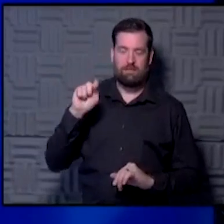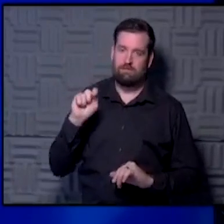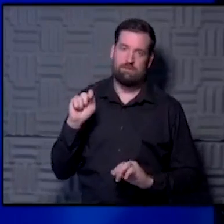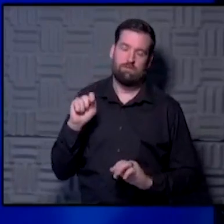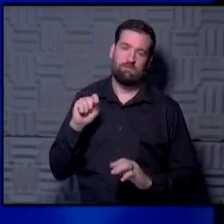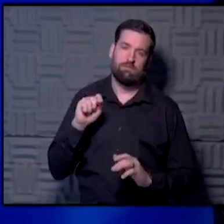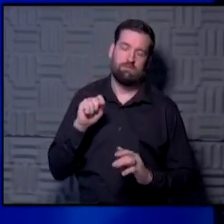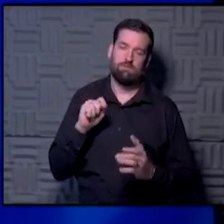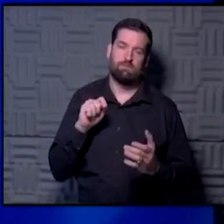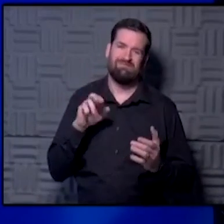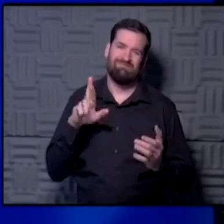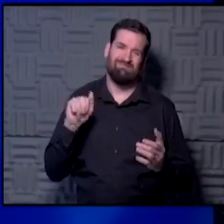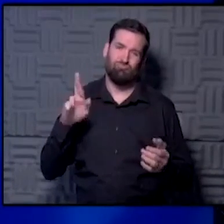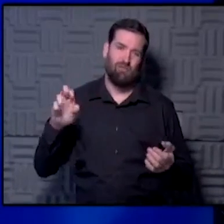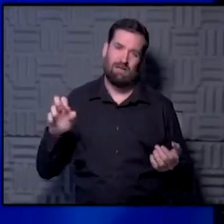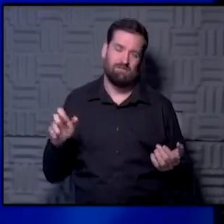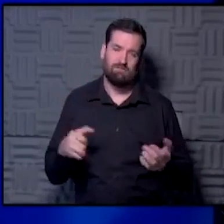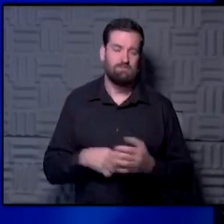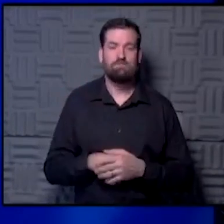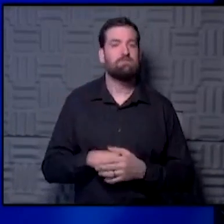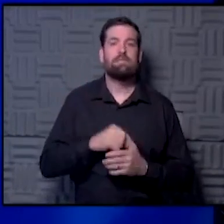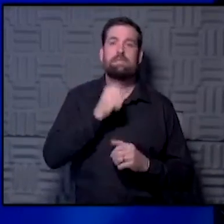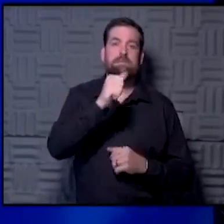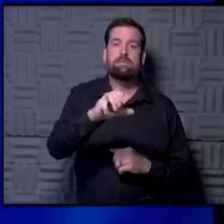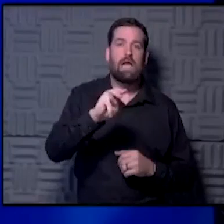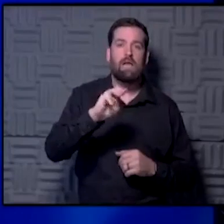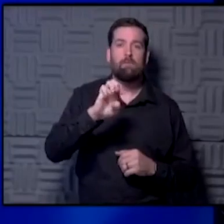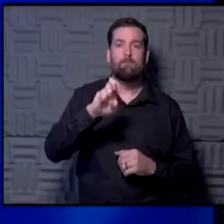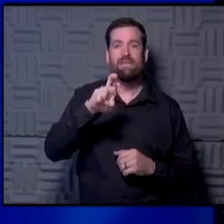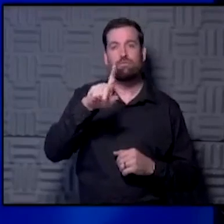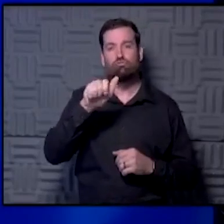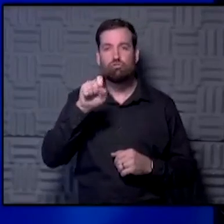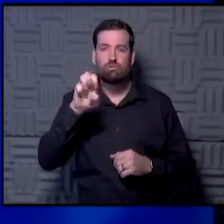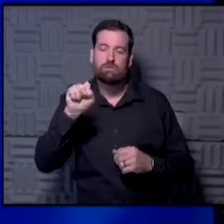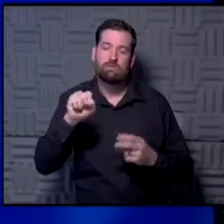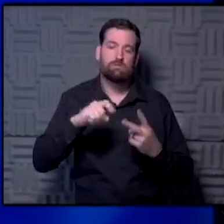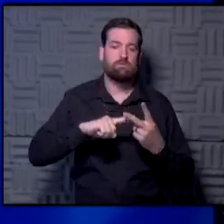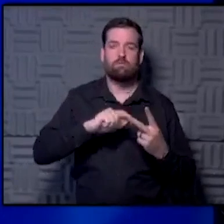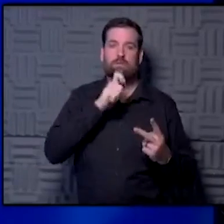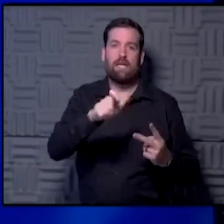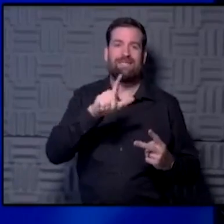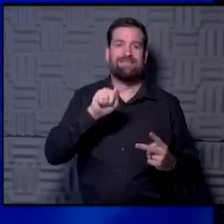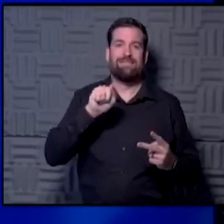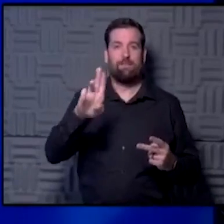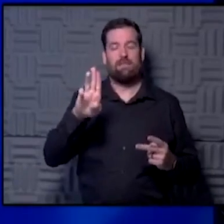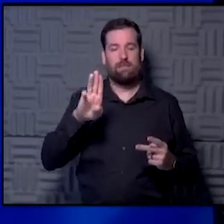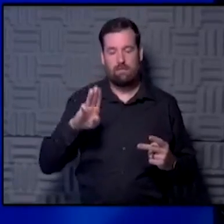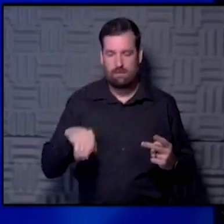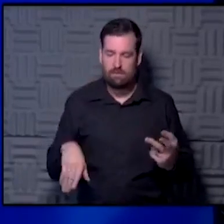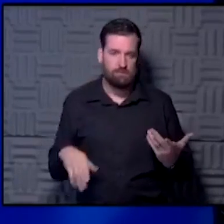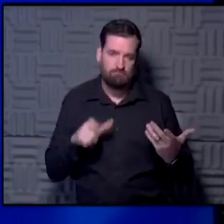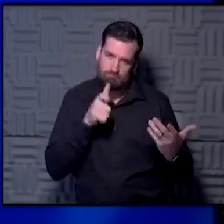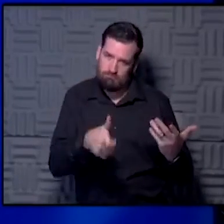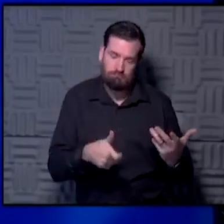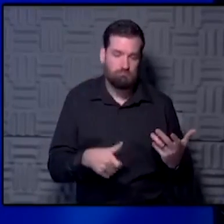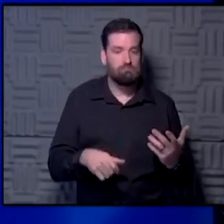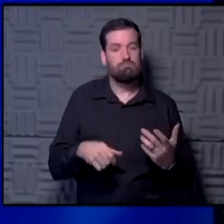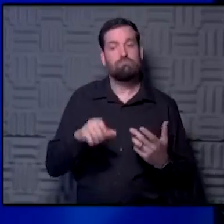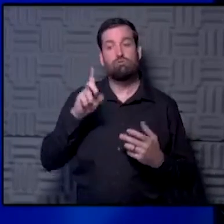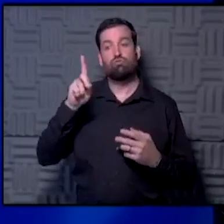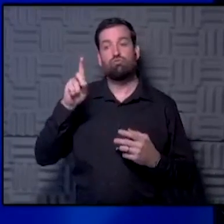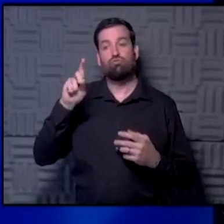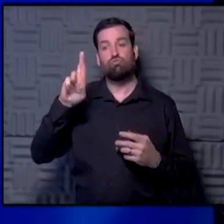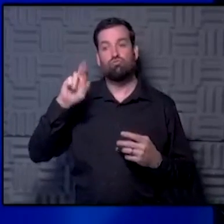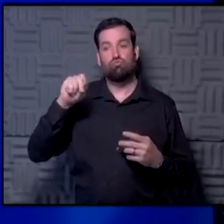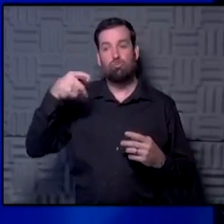more unusual. It's not measles, not tuberculosis. This is really more droplet size, and we know that because here in the